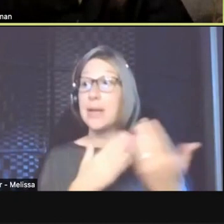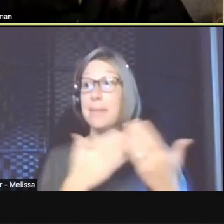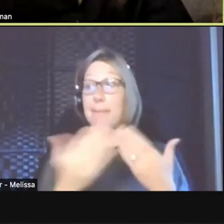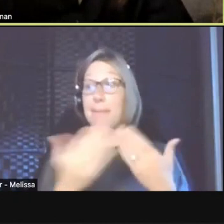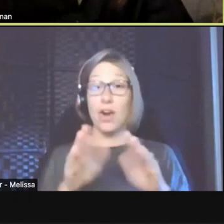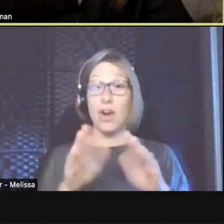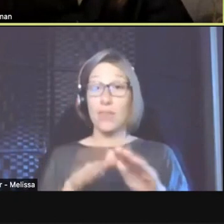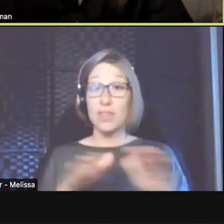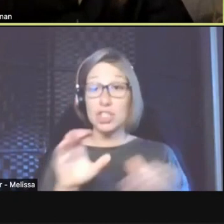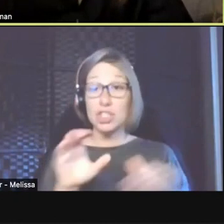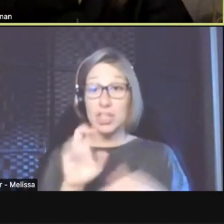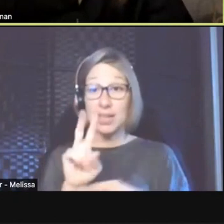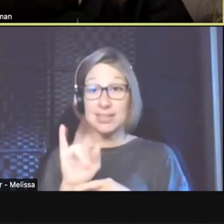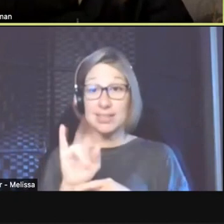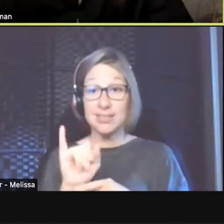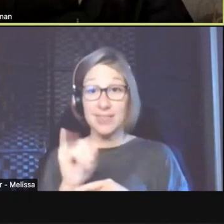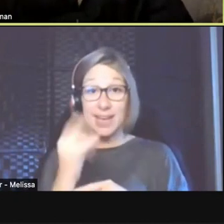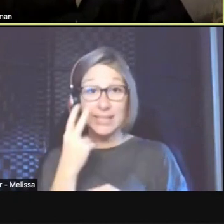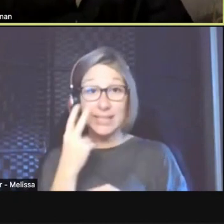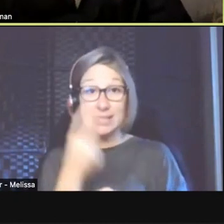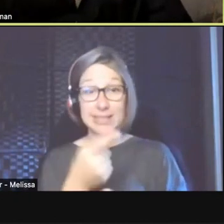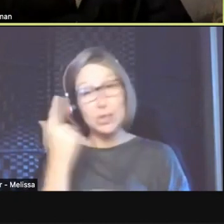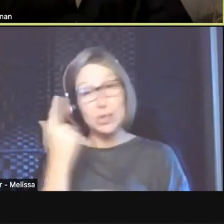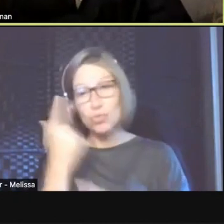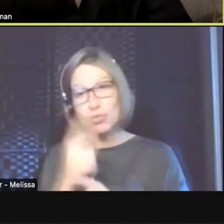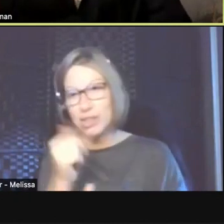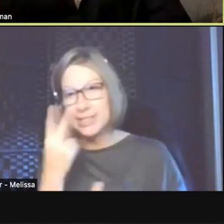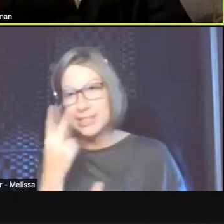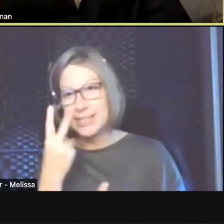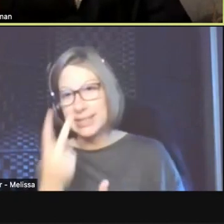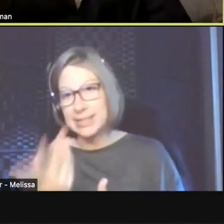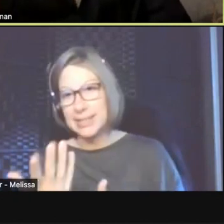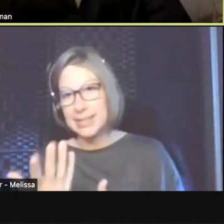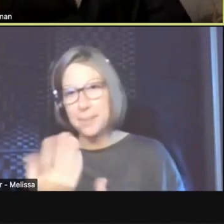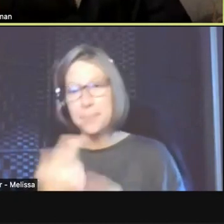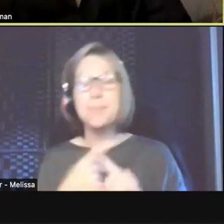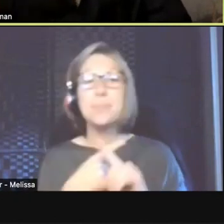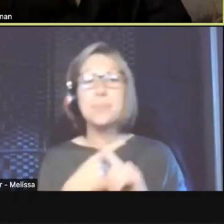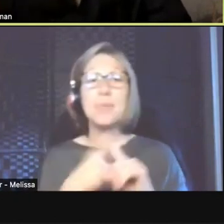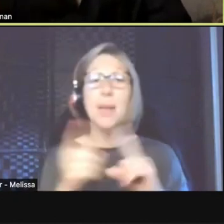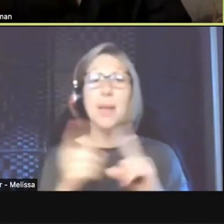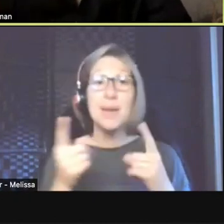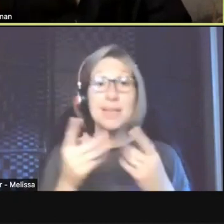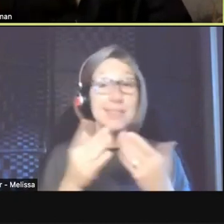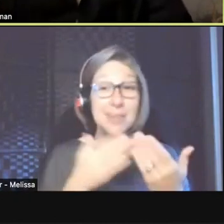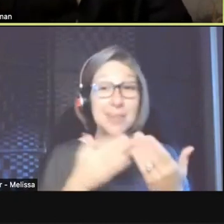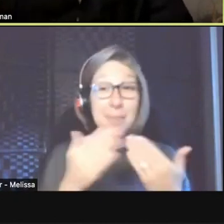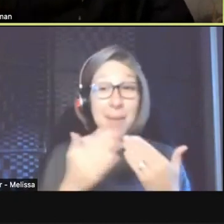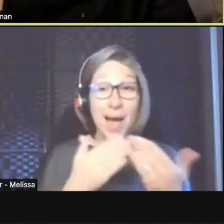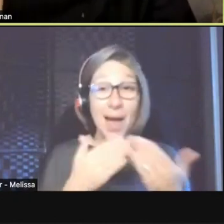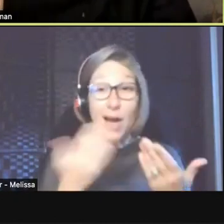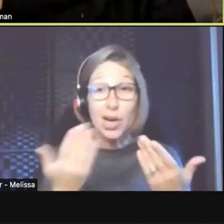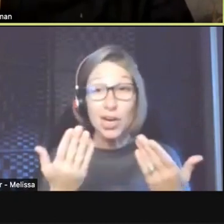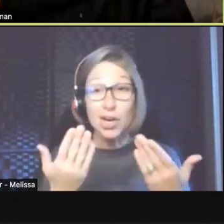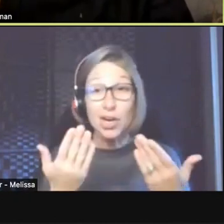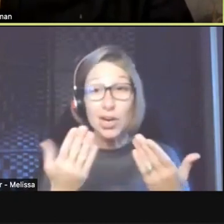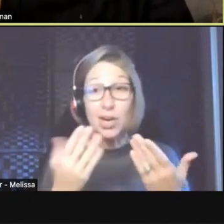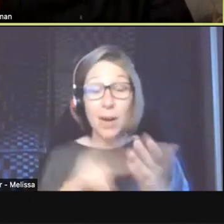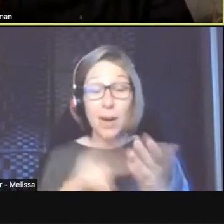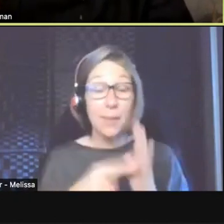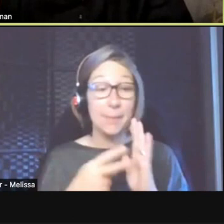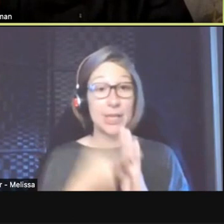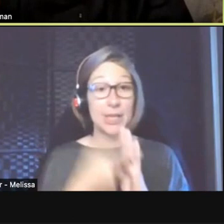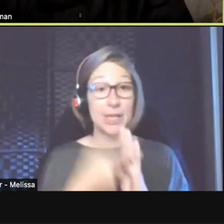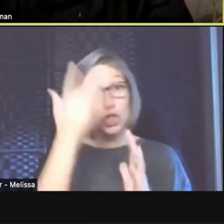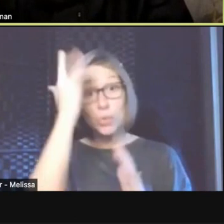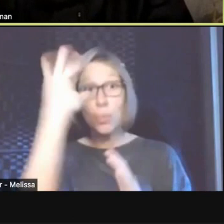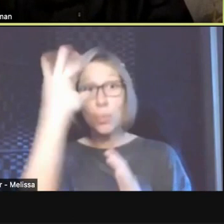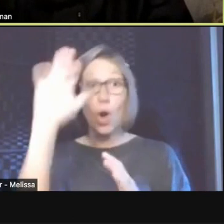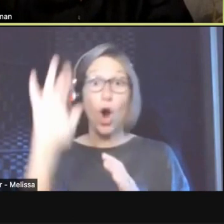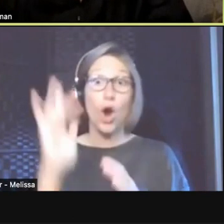brother did not. Does it matter? Will he be a smarter, better person because of it?